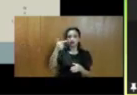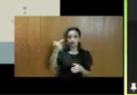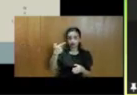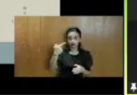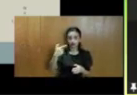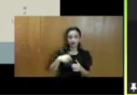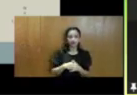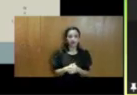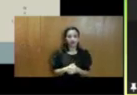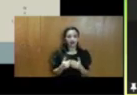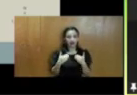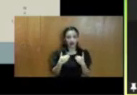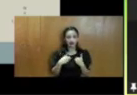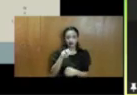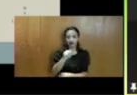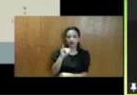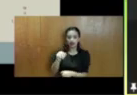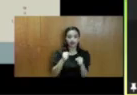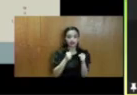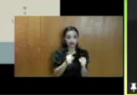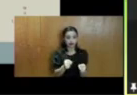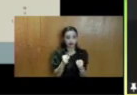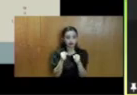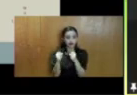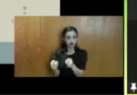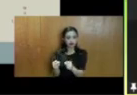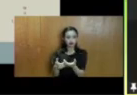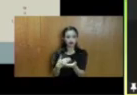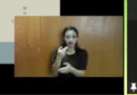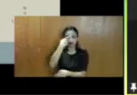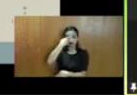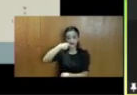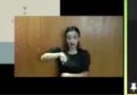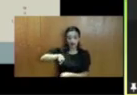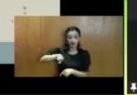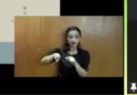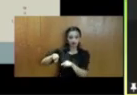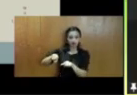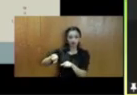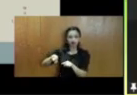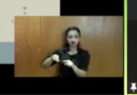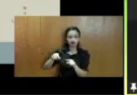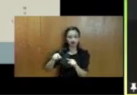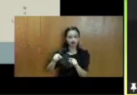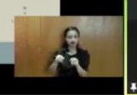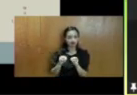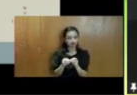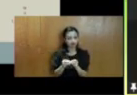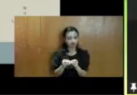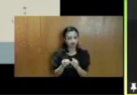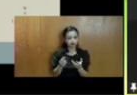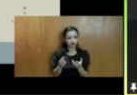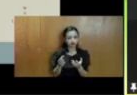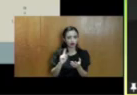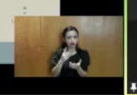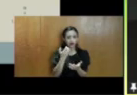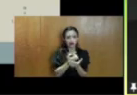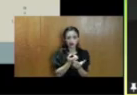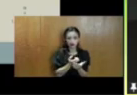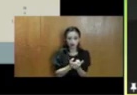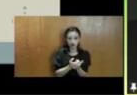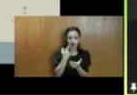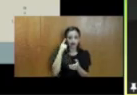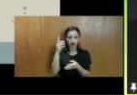also has its AI strategy. And Thailand is doing some interesting things. It has set up an Eastern Economic Corridor